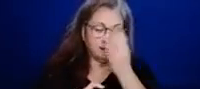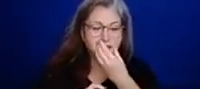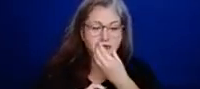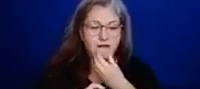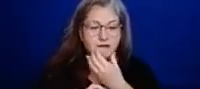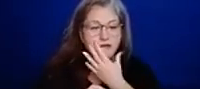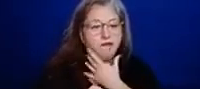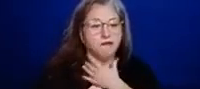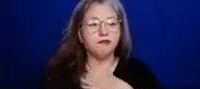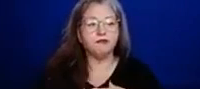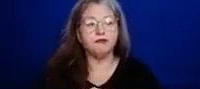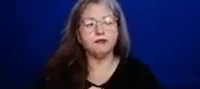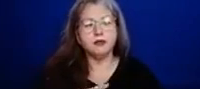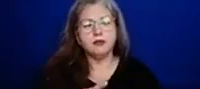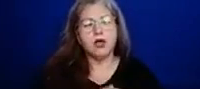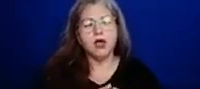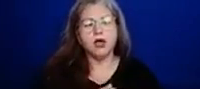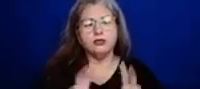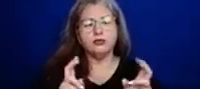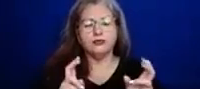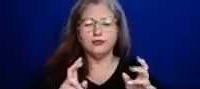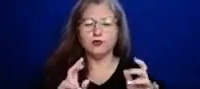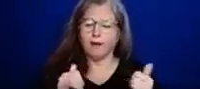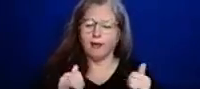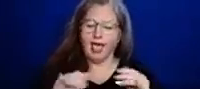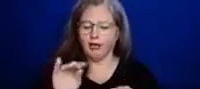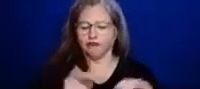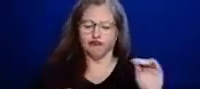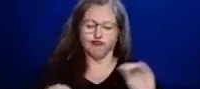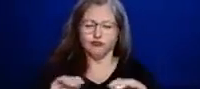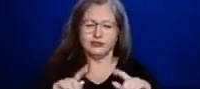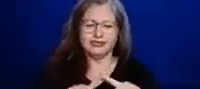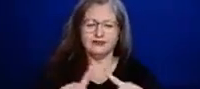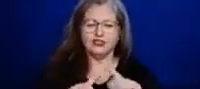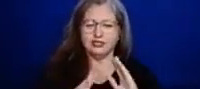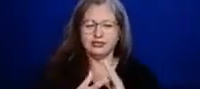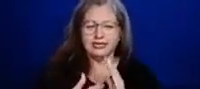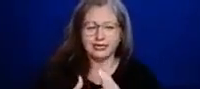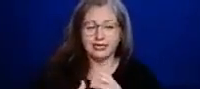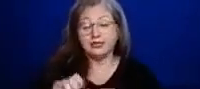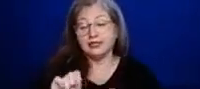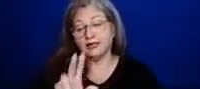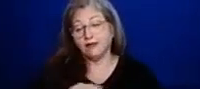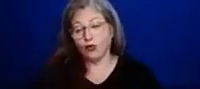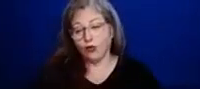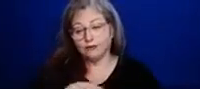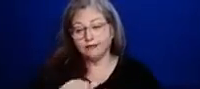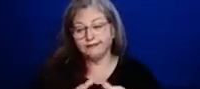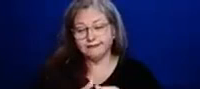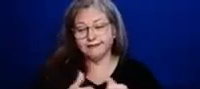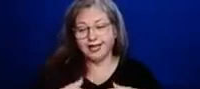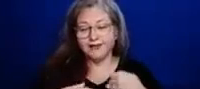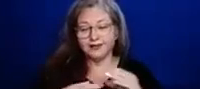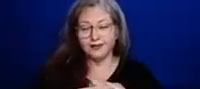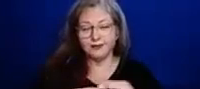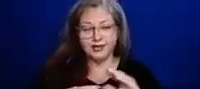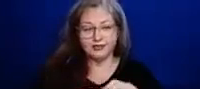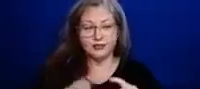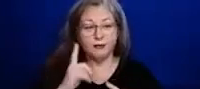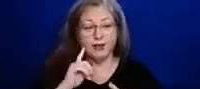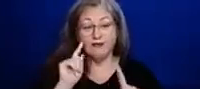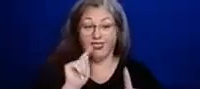like, playing with the technique, and of course there's always a message, but like this